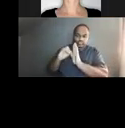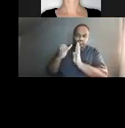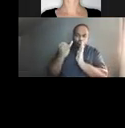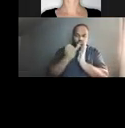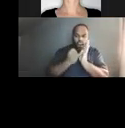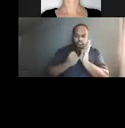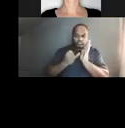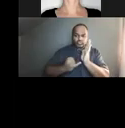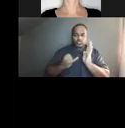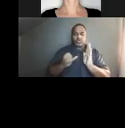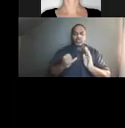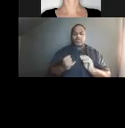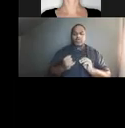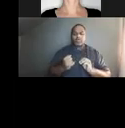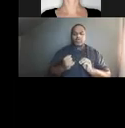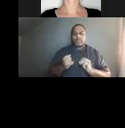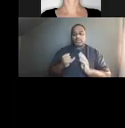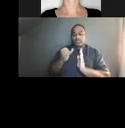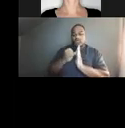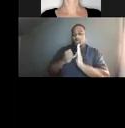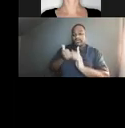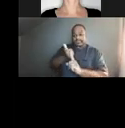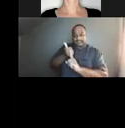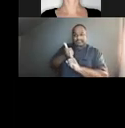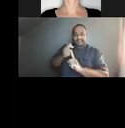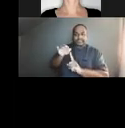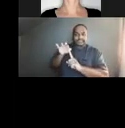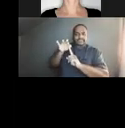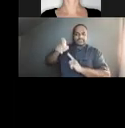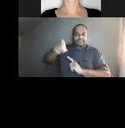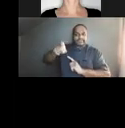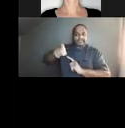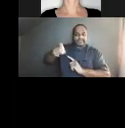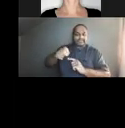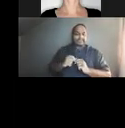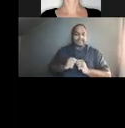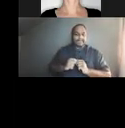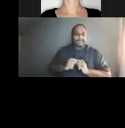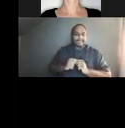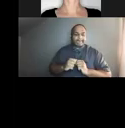made by artists with special needs in a special